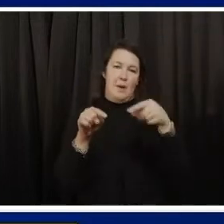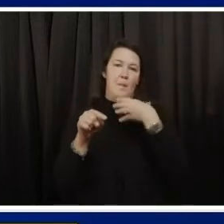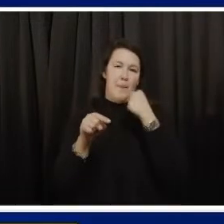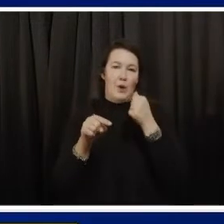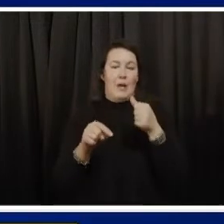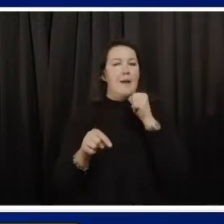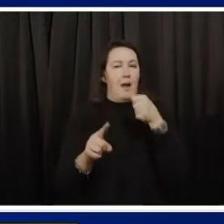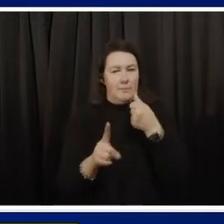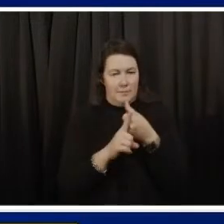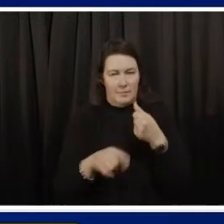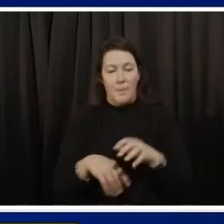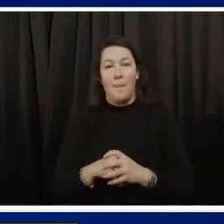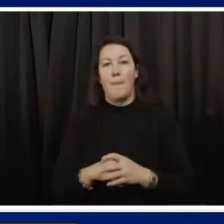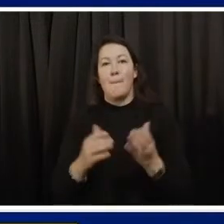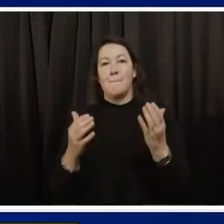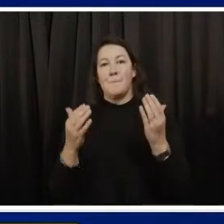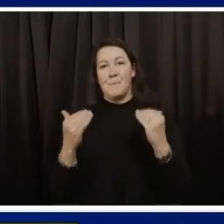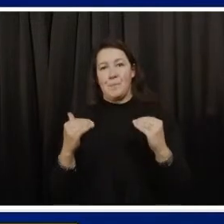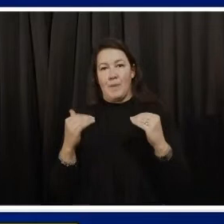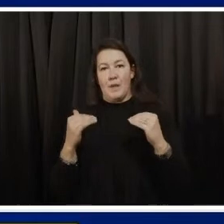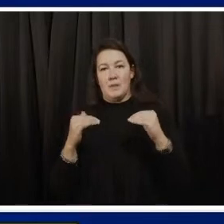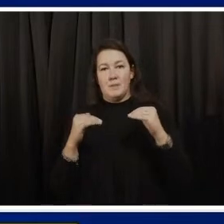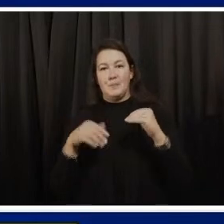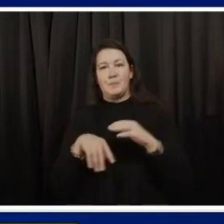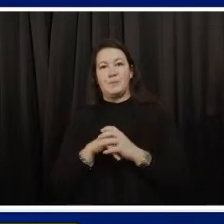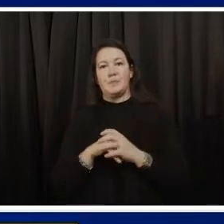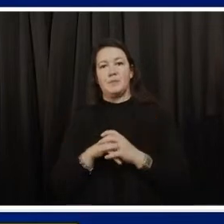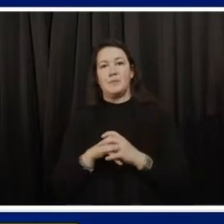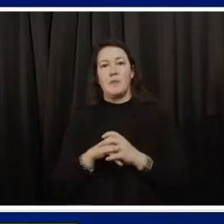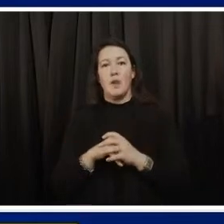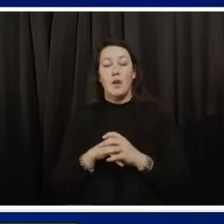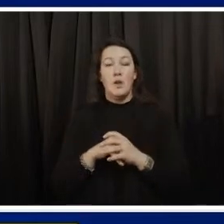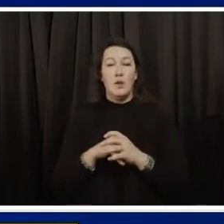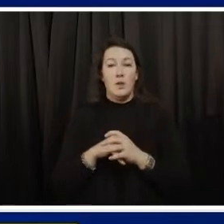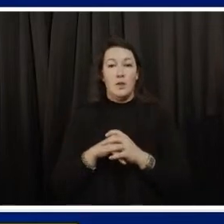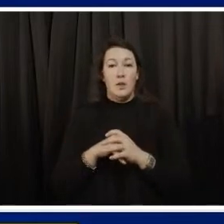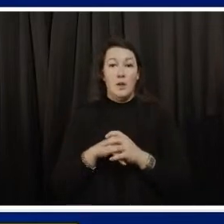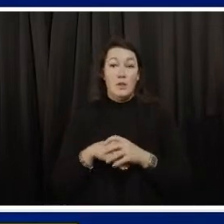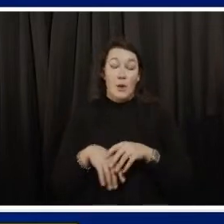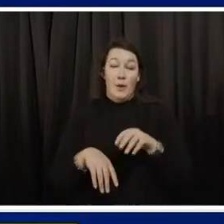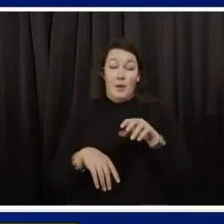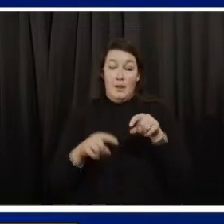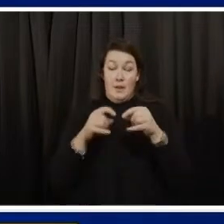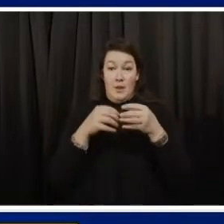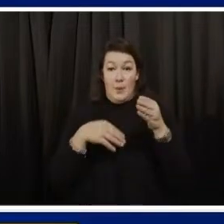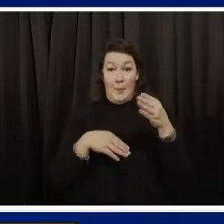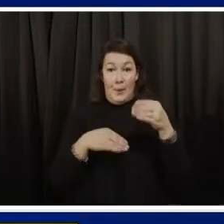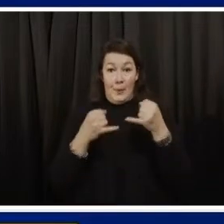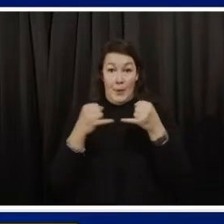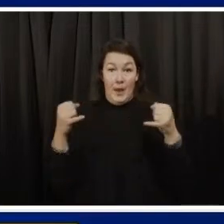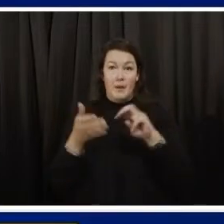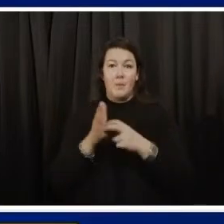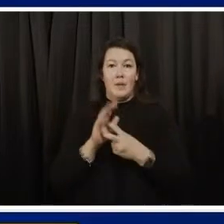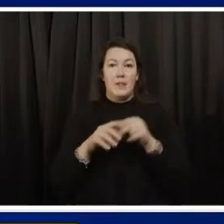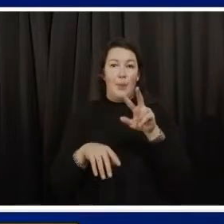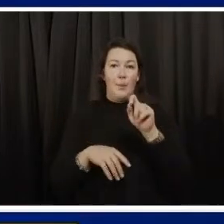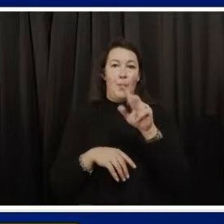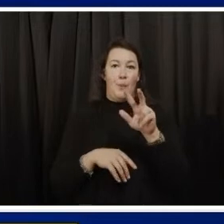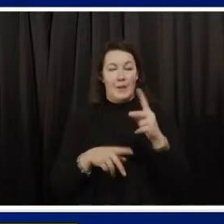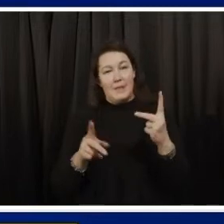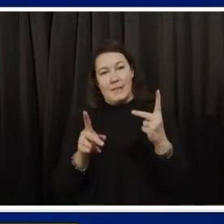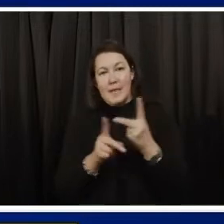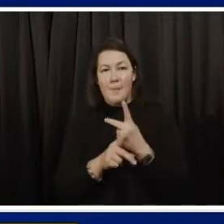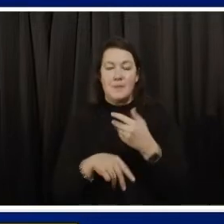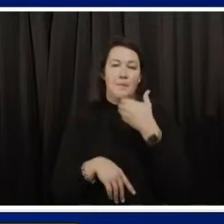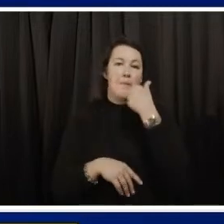received boosters are 3.3 times less likely to be hospitalized with COVID-19 than vaccinated people, and a pretty significantly